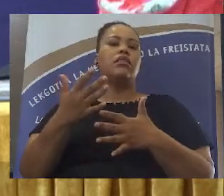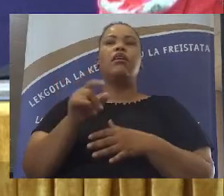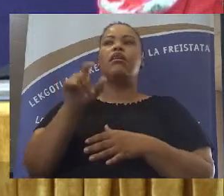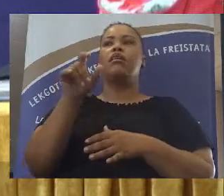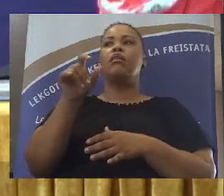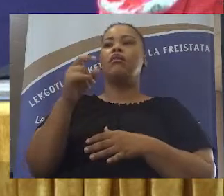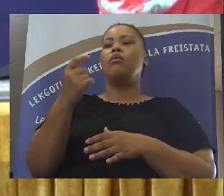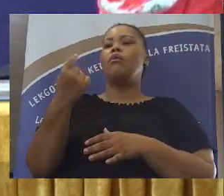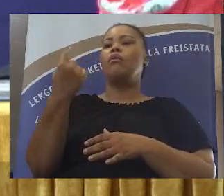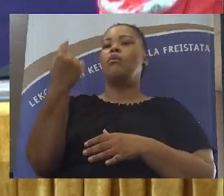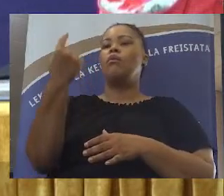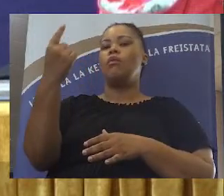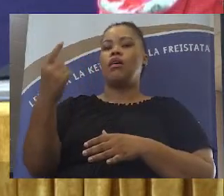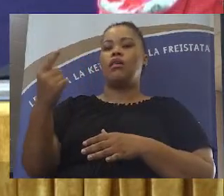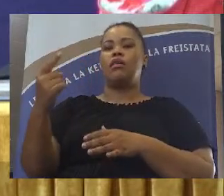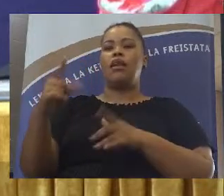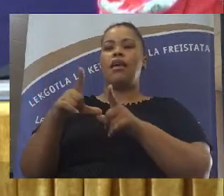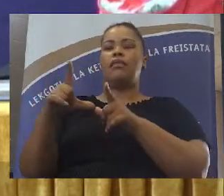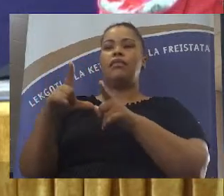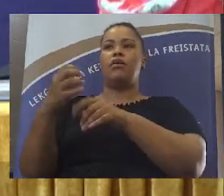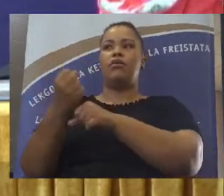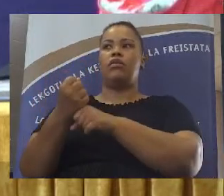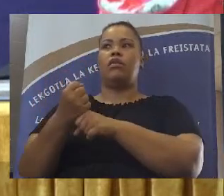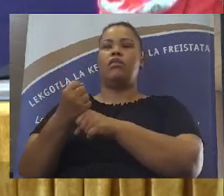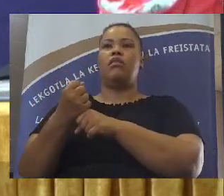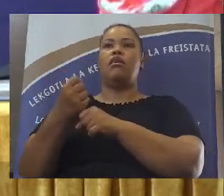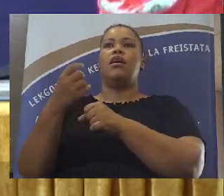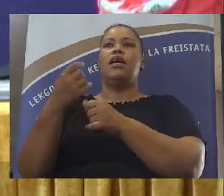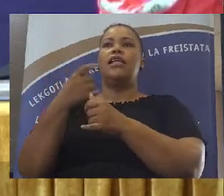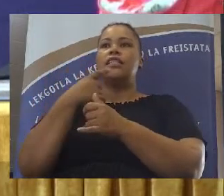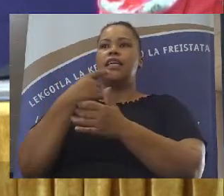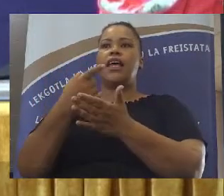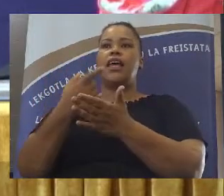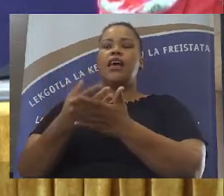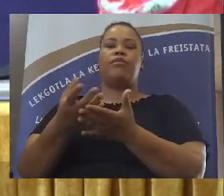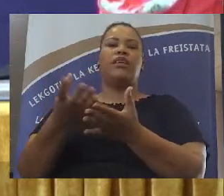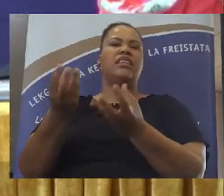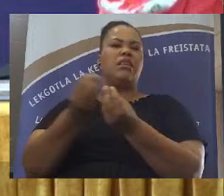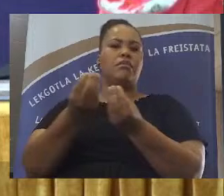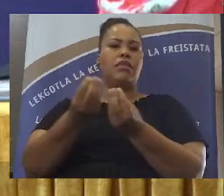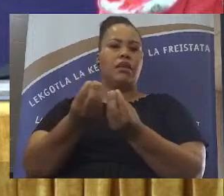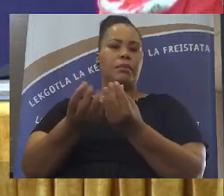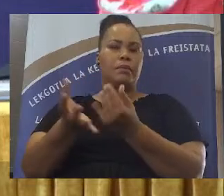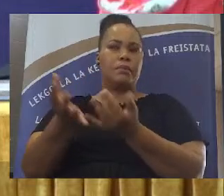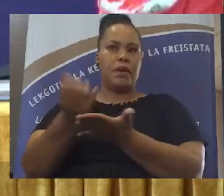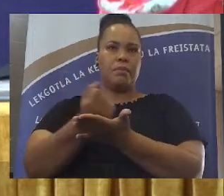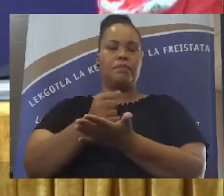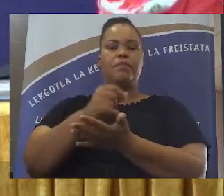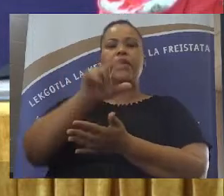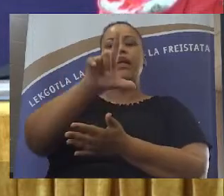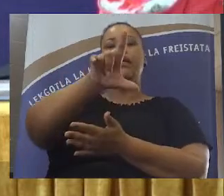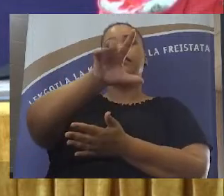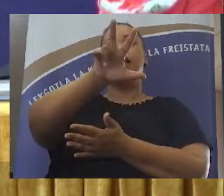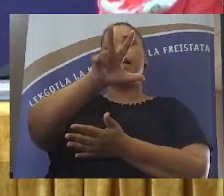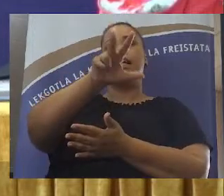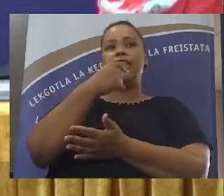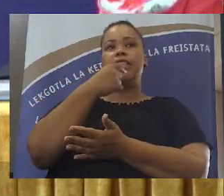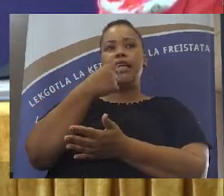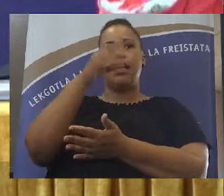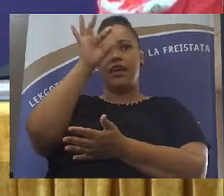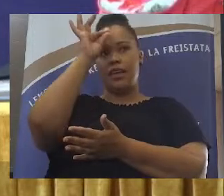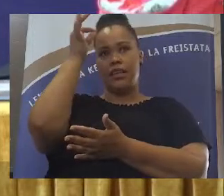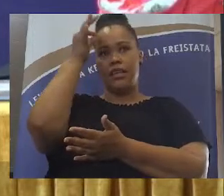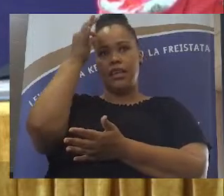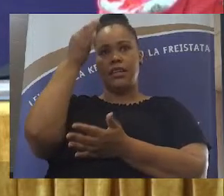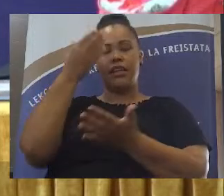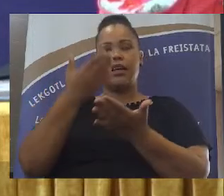has made a declaration of commercial discovery. Clause 78 of the bill provides that the state may,